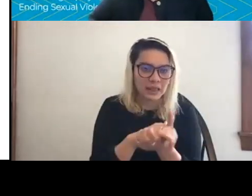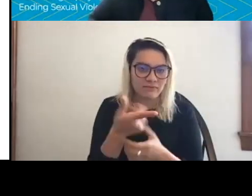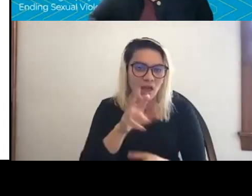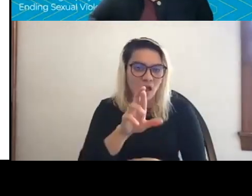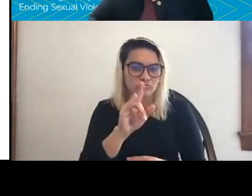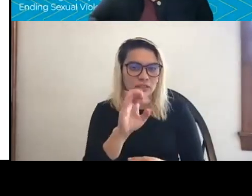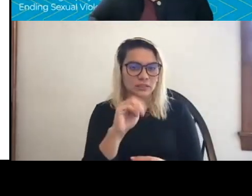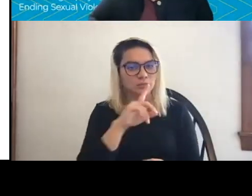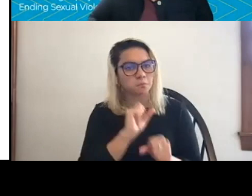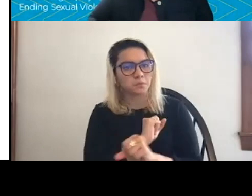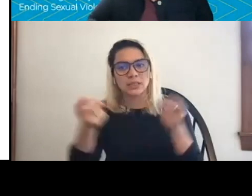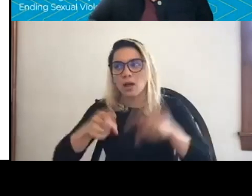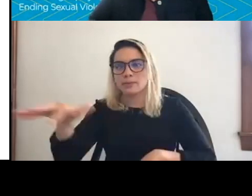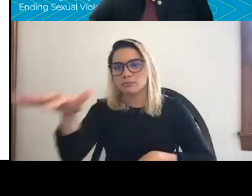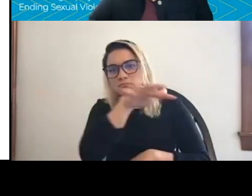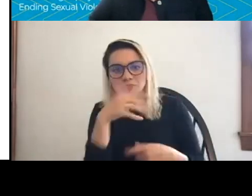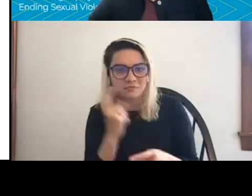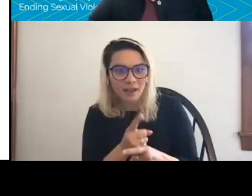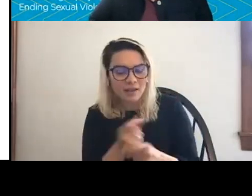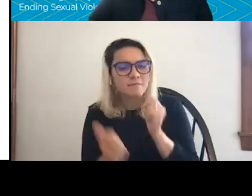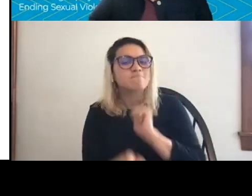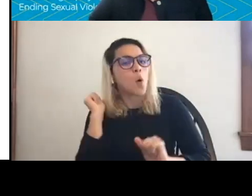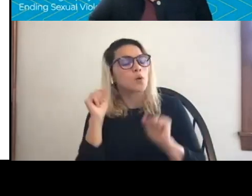me. But when you call